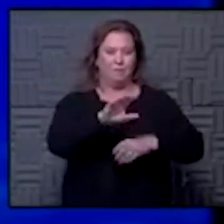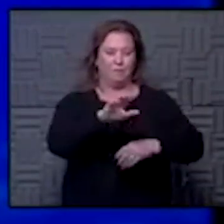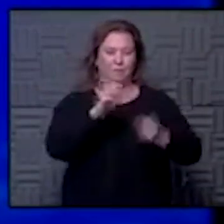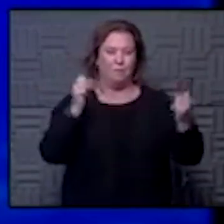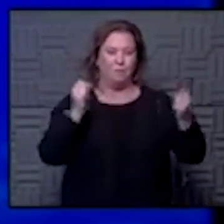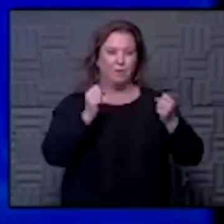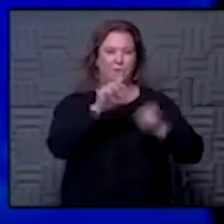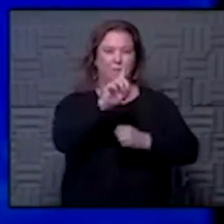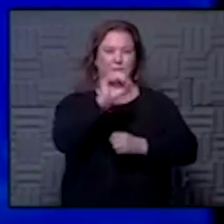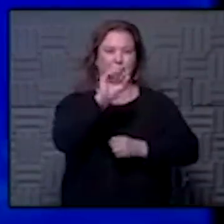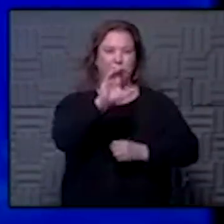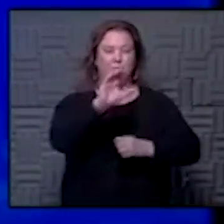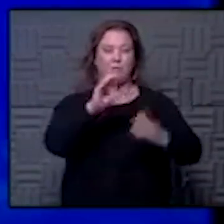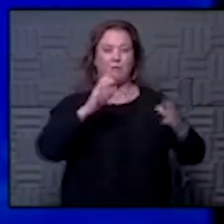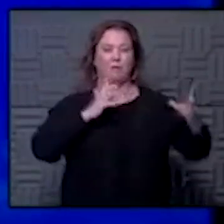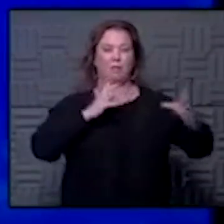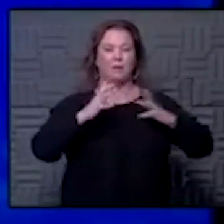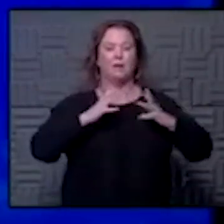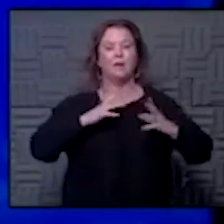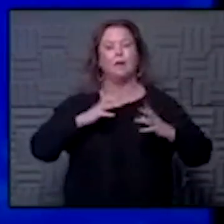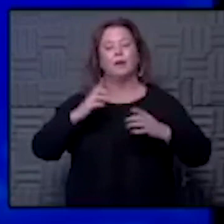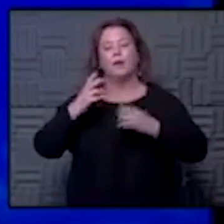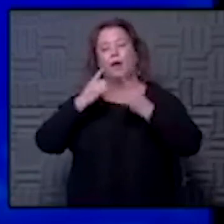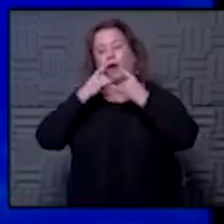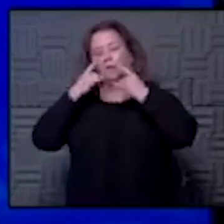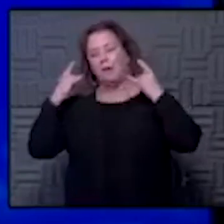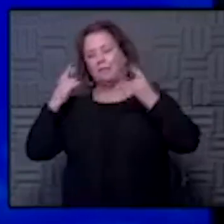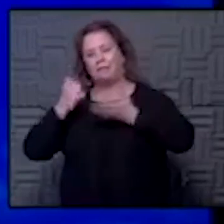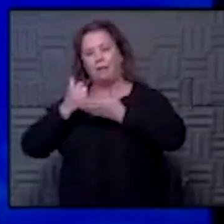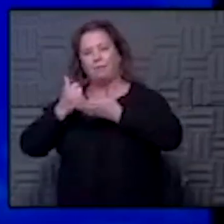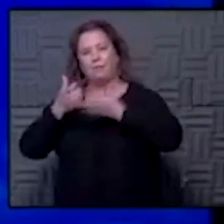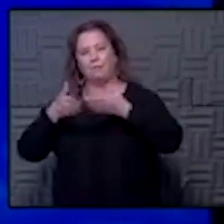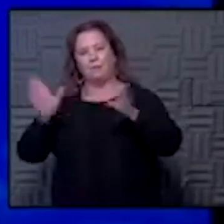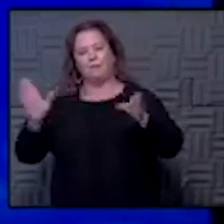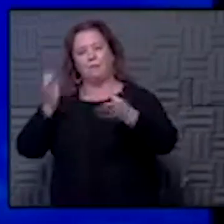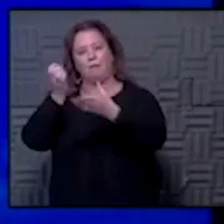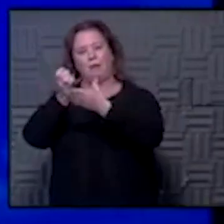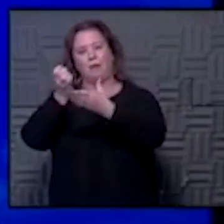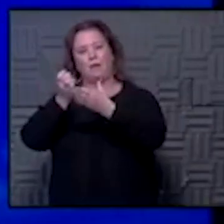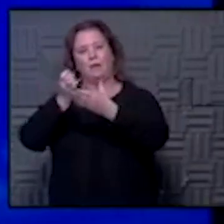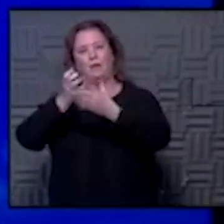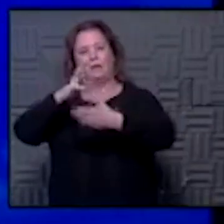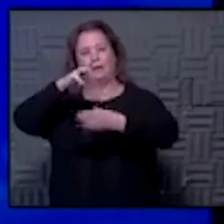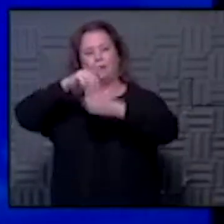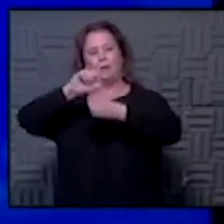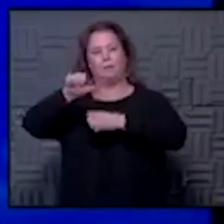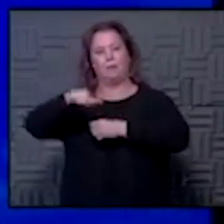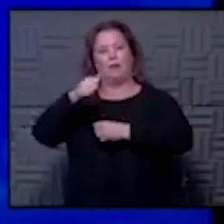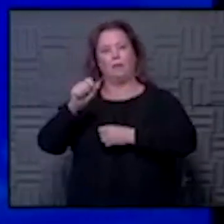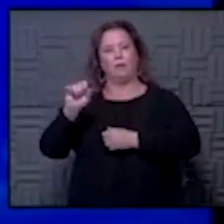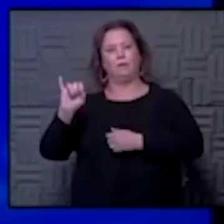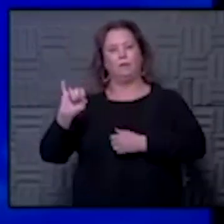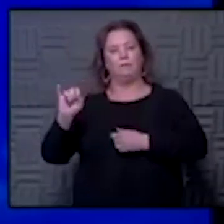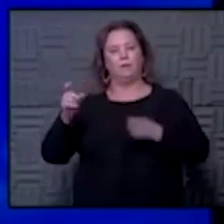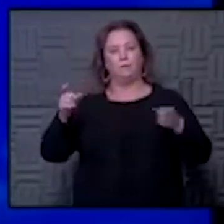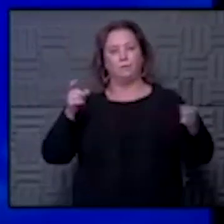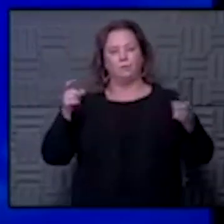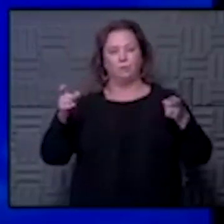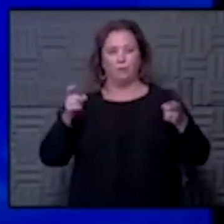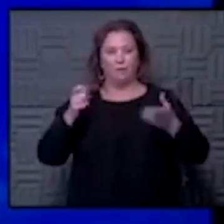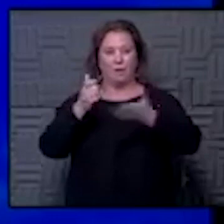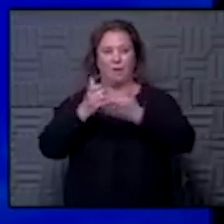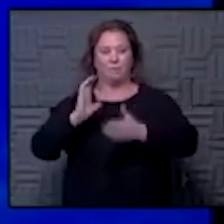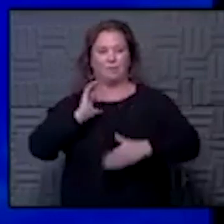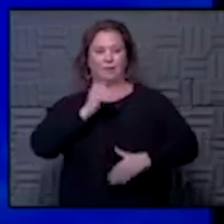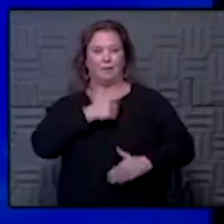into the December holidays. We also know wearing a mask keeps our economy open, and when combined with the other pillars of infection control, it helps